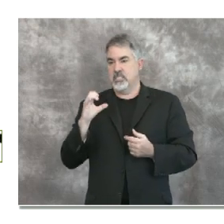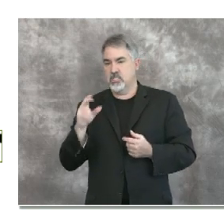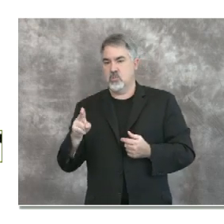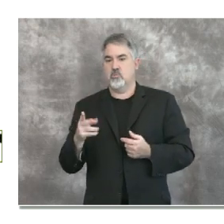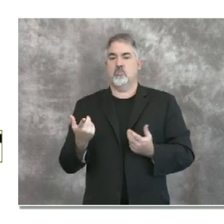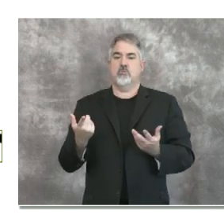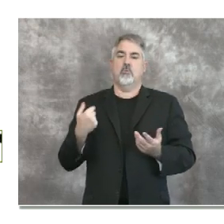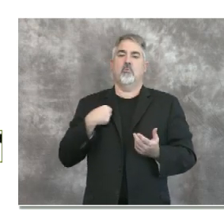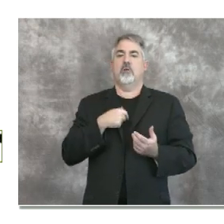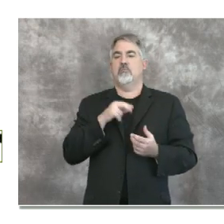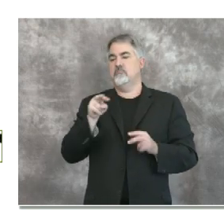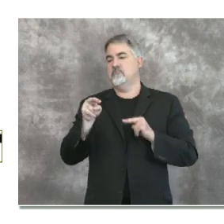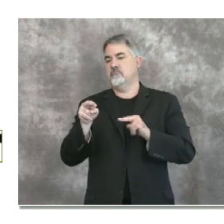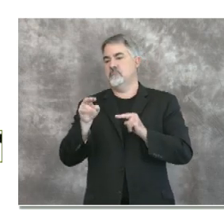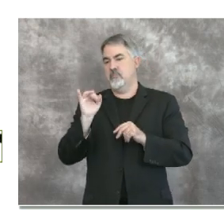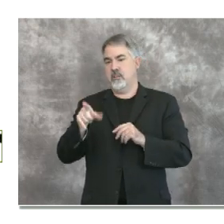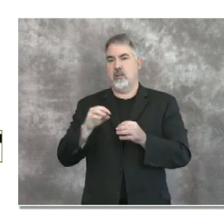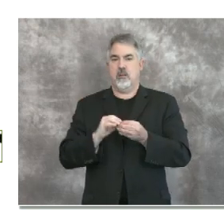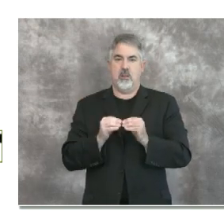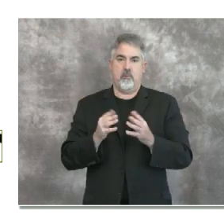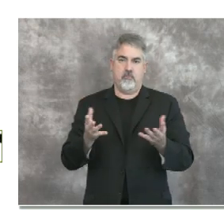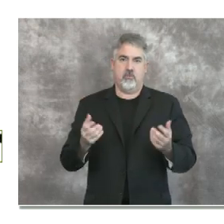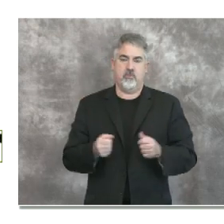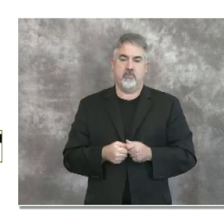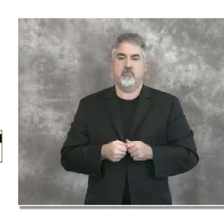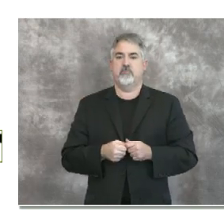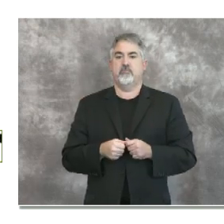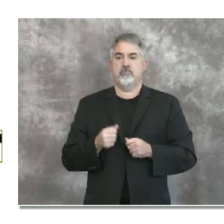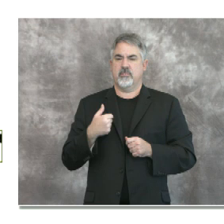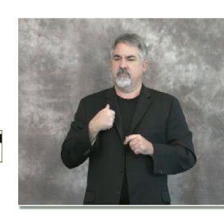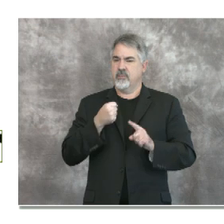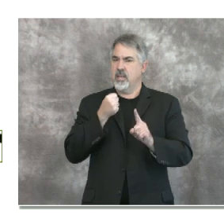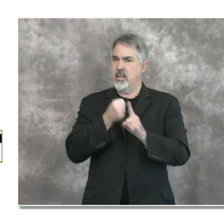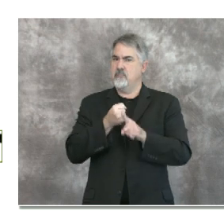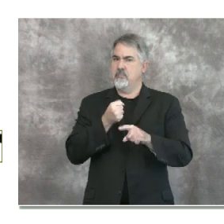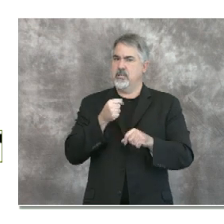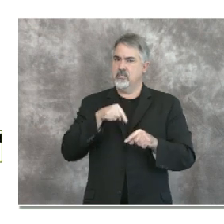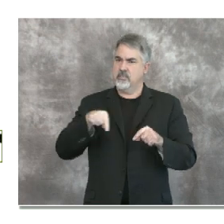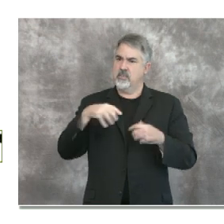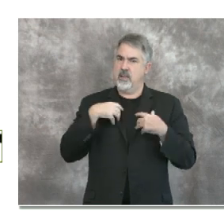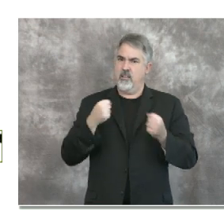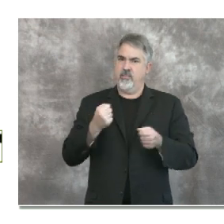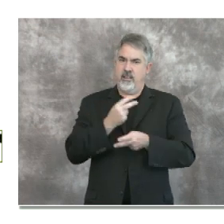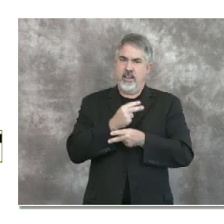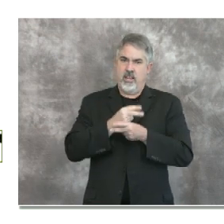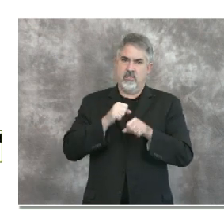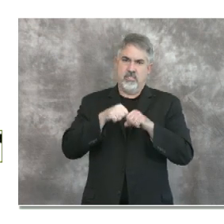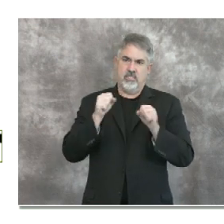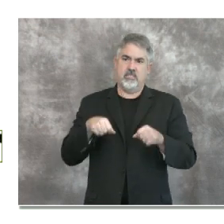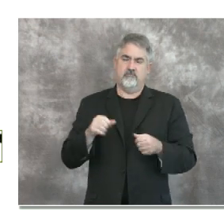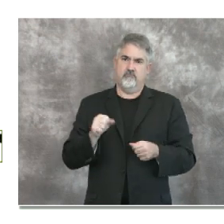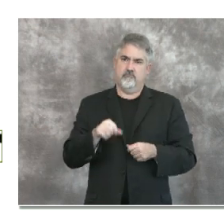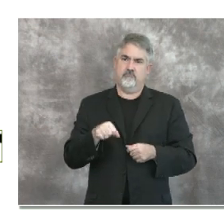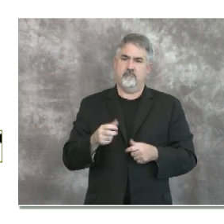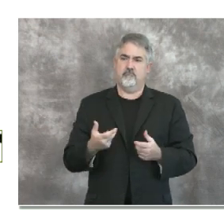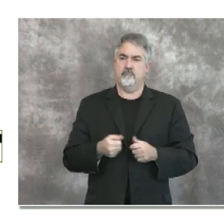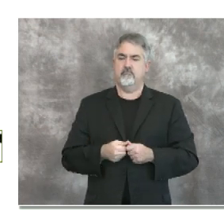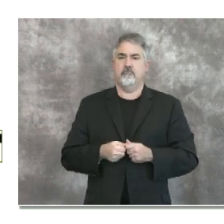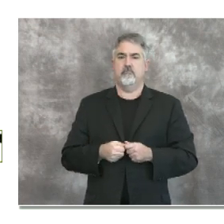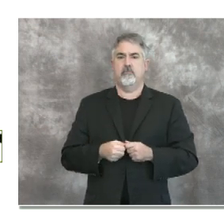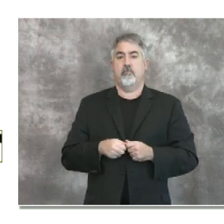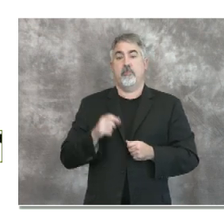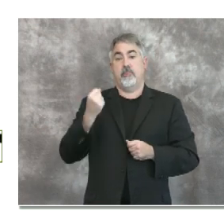monitor on a regular basis because it does have an impact on our healthcare system, and that is one of our core drivers. You also see on here the